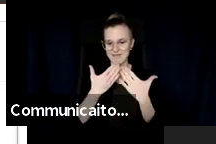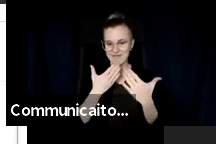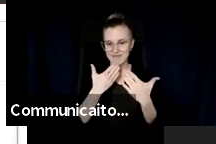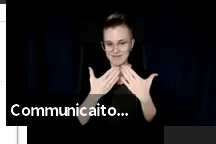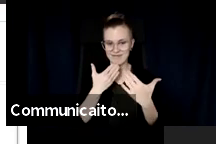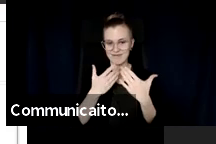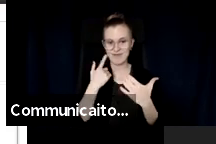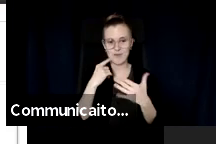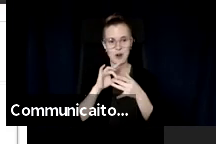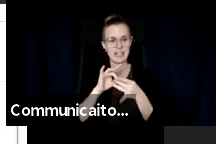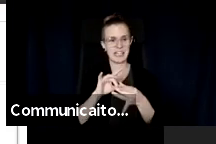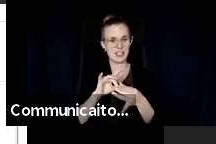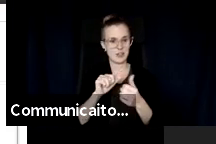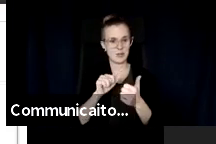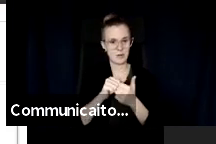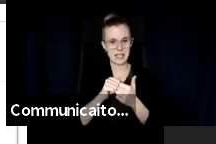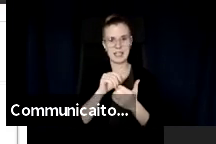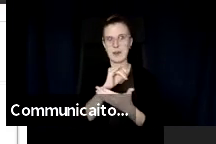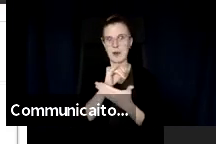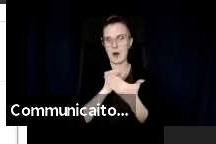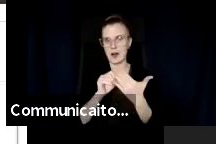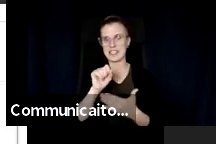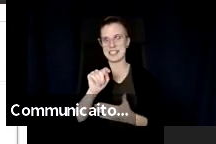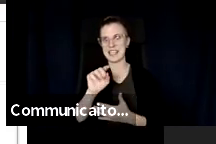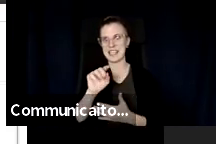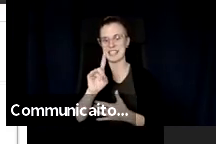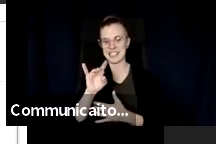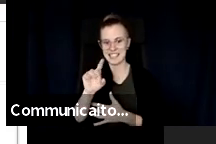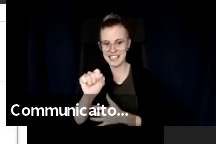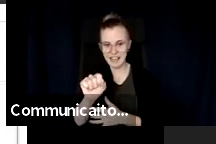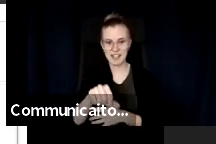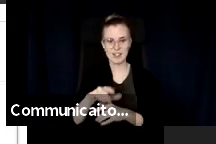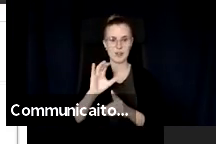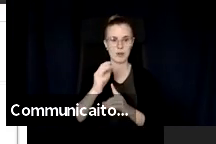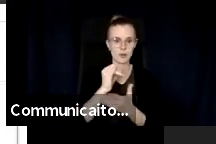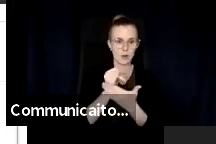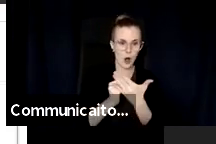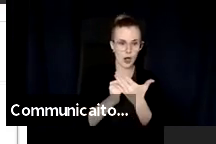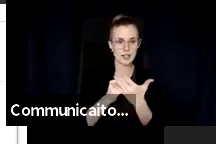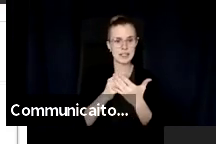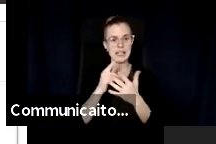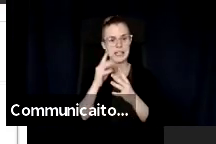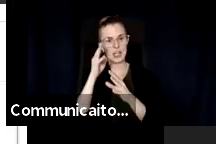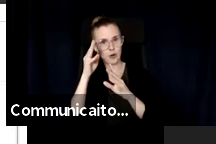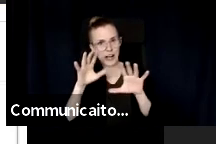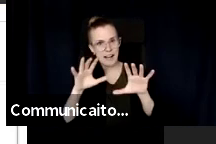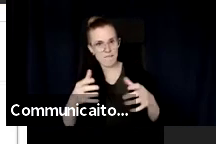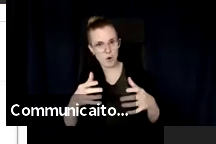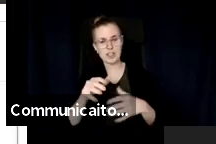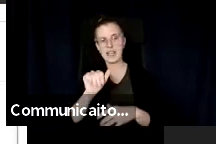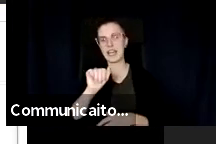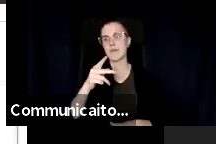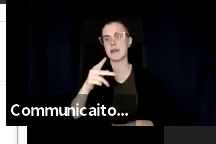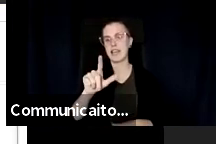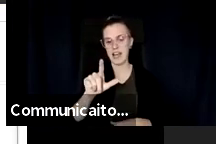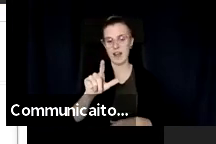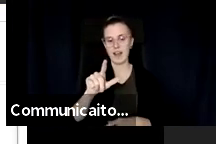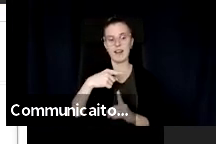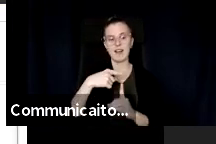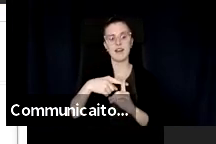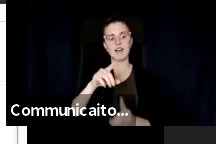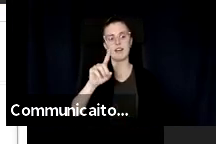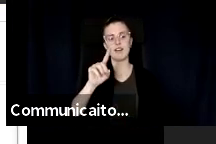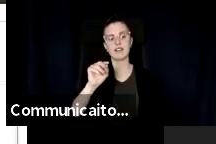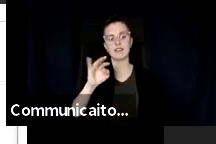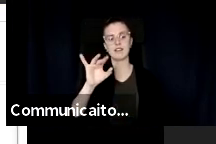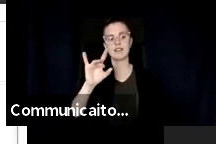Foundation, Cultural Arts, City of Austin, National Endowments for the Arts, Creative Forces, Austin Public Library, and Donald D. Hamill